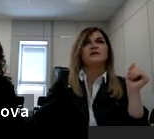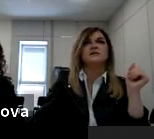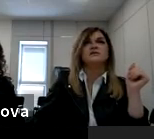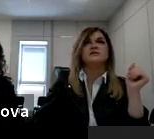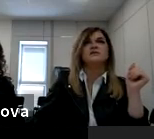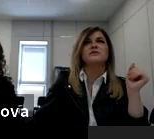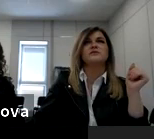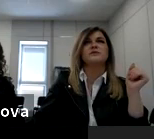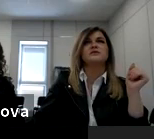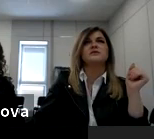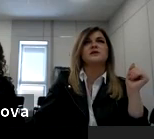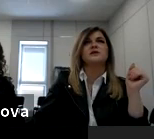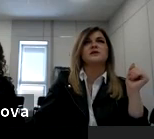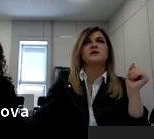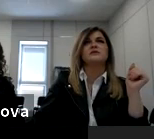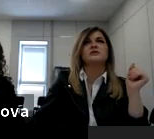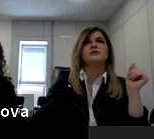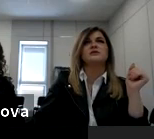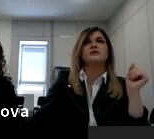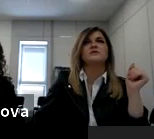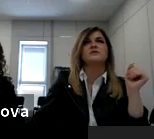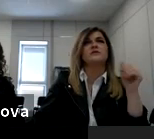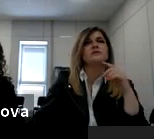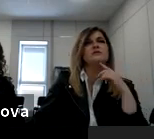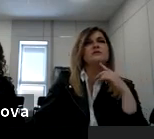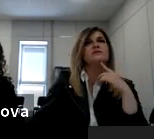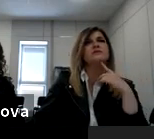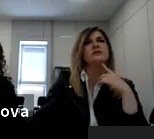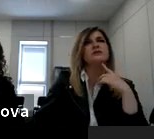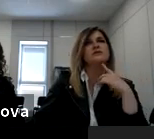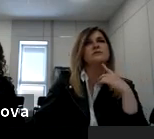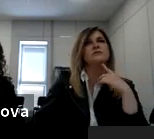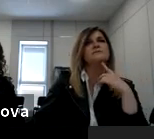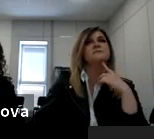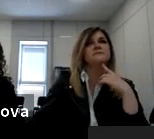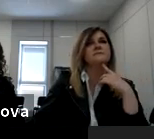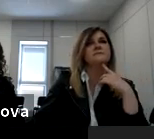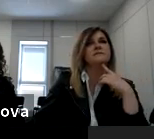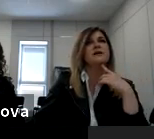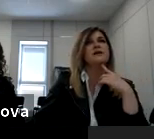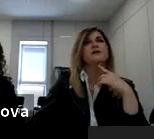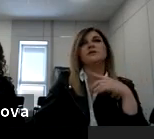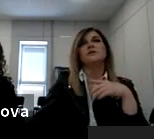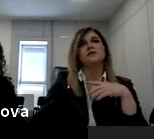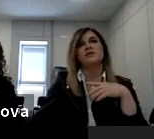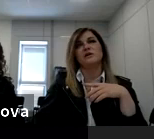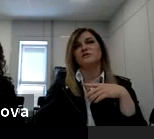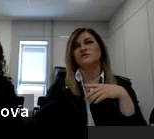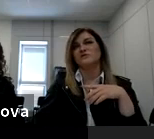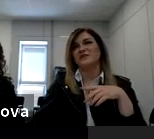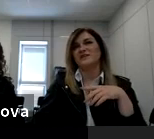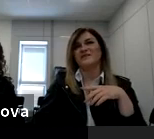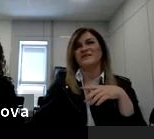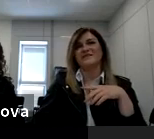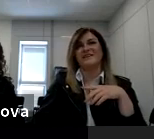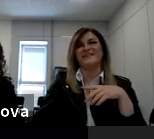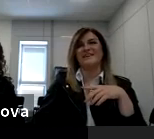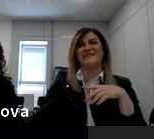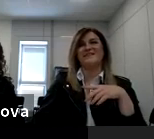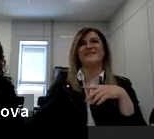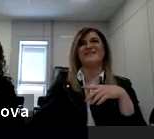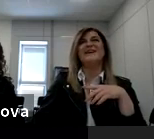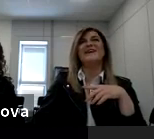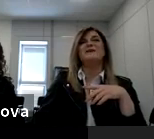Okay, I saw the new question. Will you change? Will you charge for that? We do not charge for the lighting